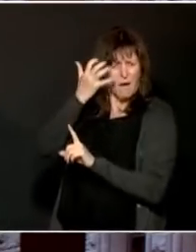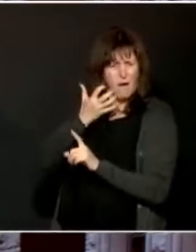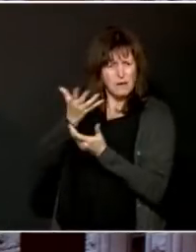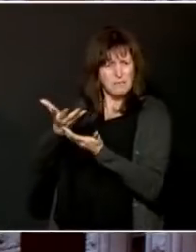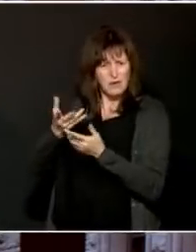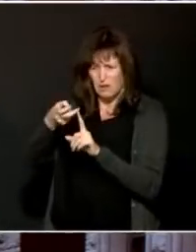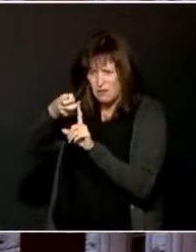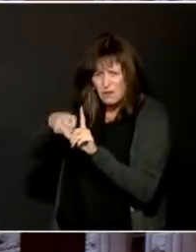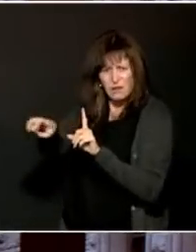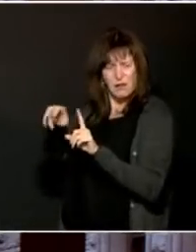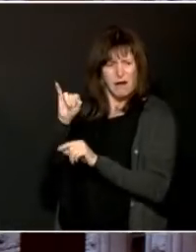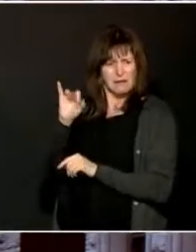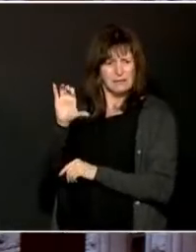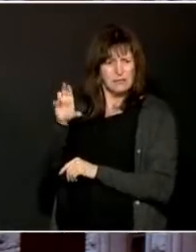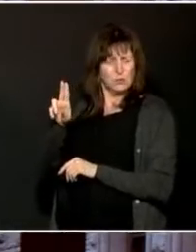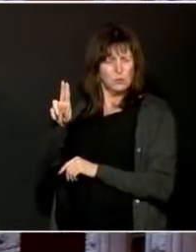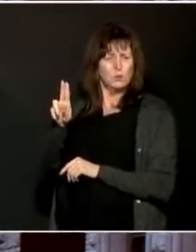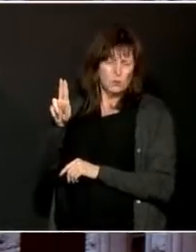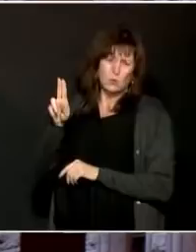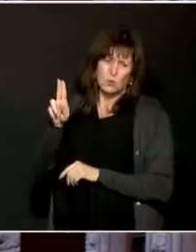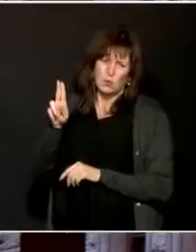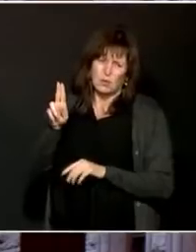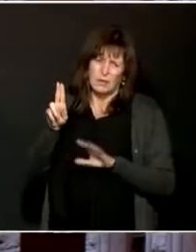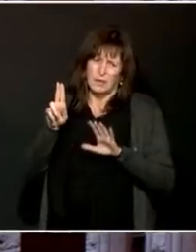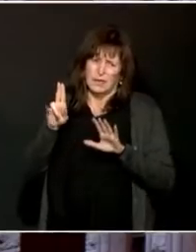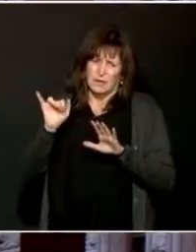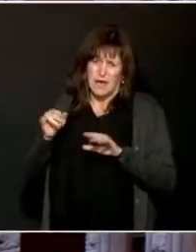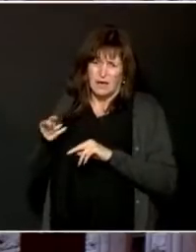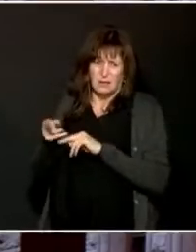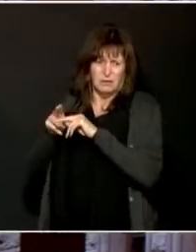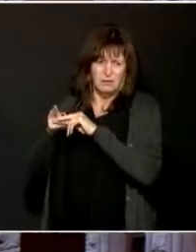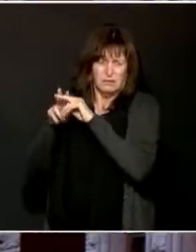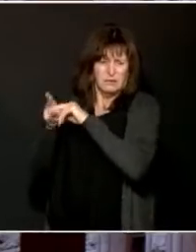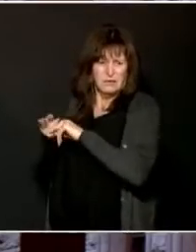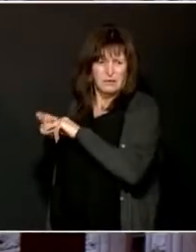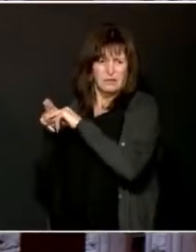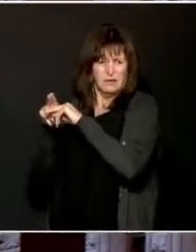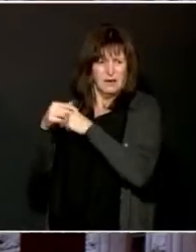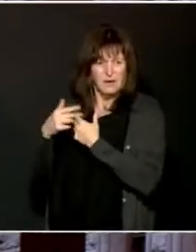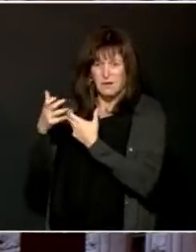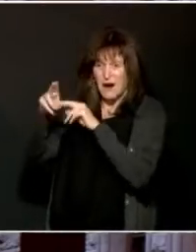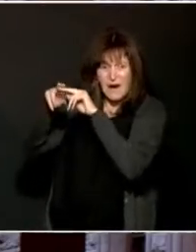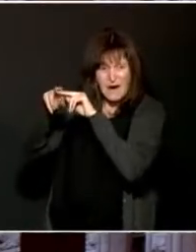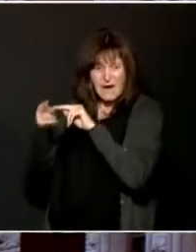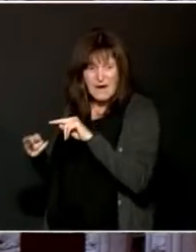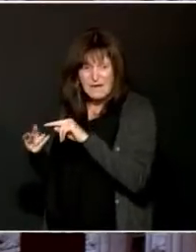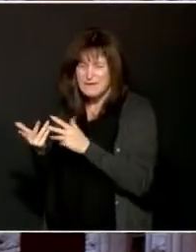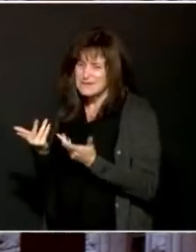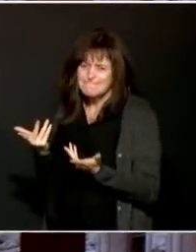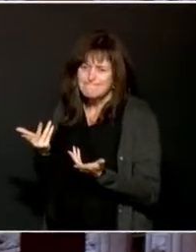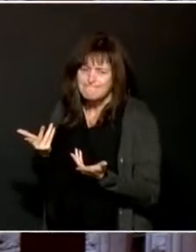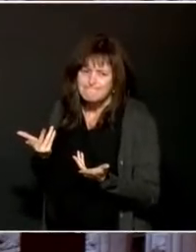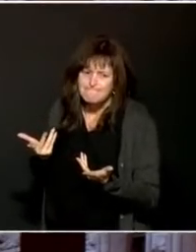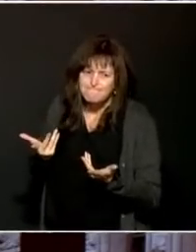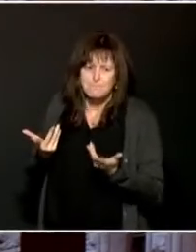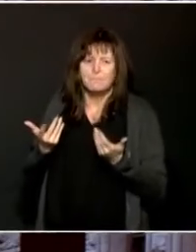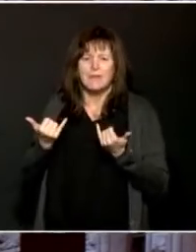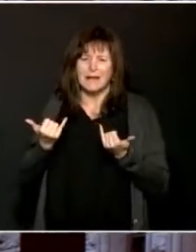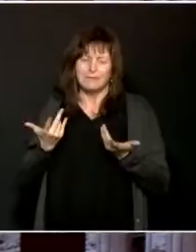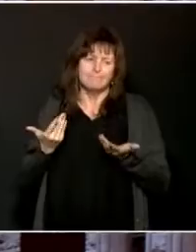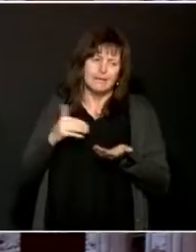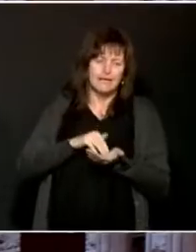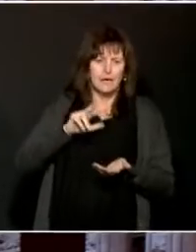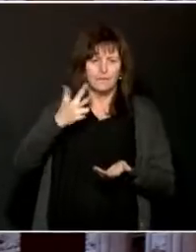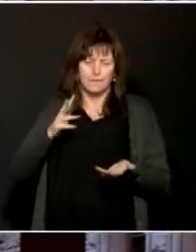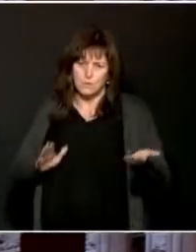are up again, and so that dip down to where we hoped to get to, we didn't get to, and now it's picking back up again. And we're